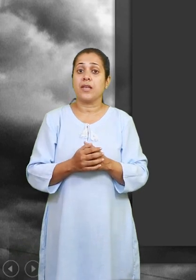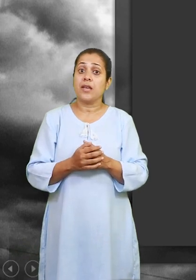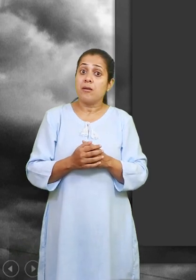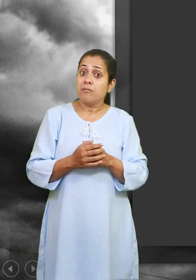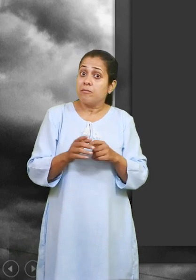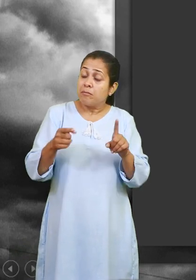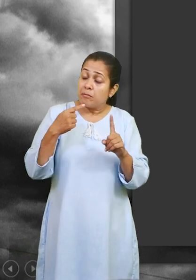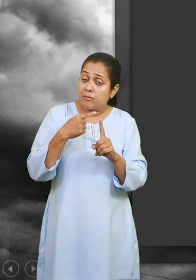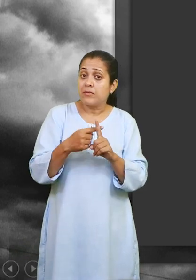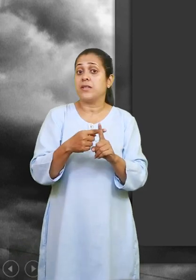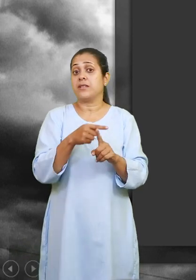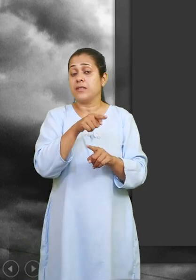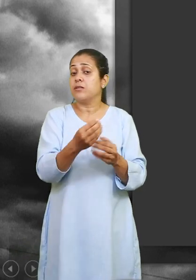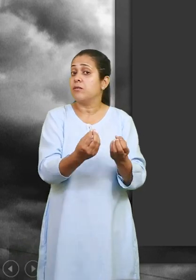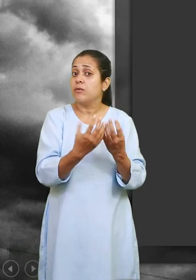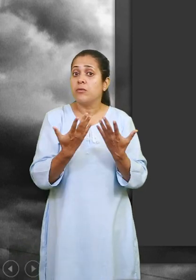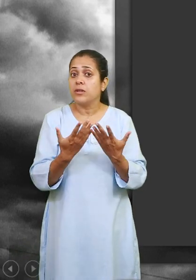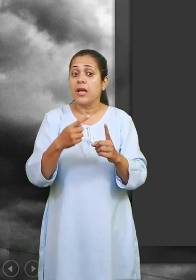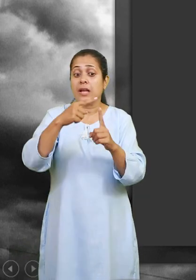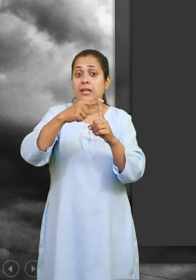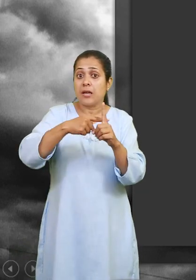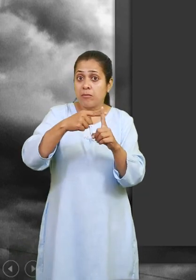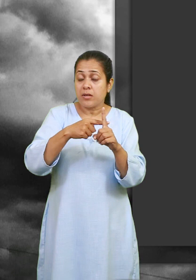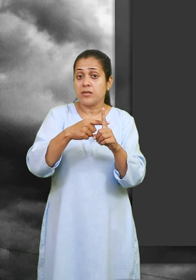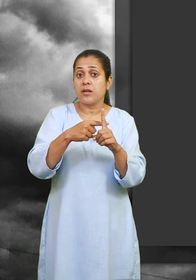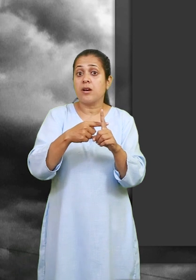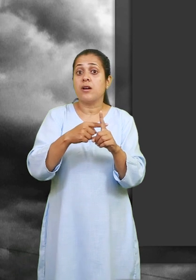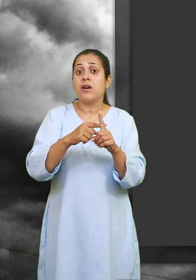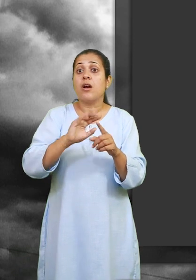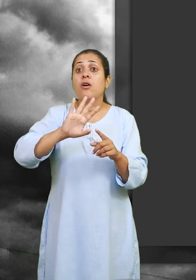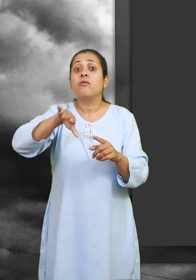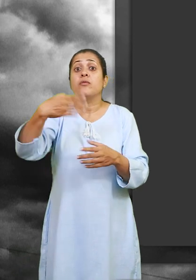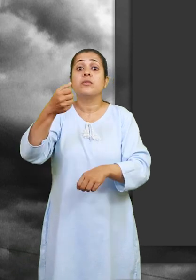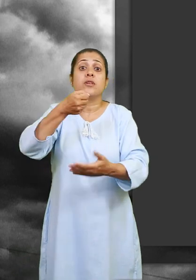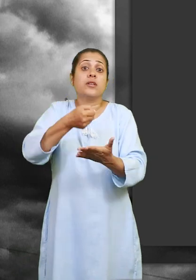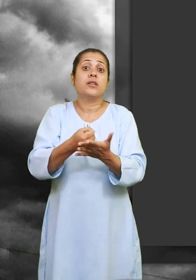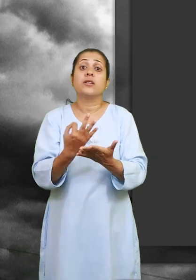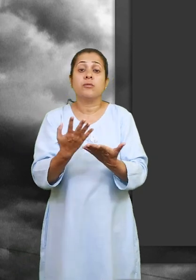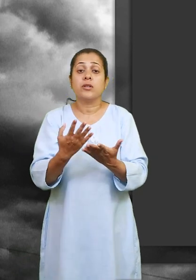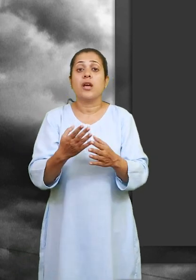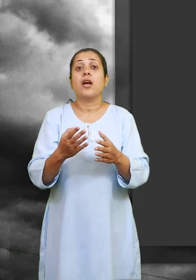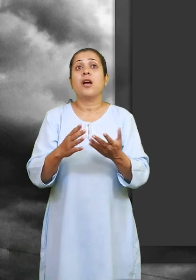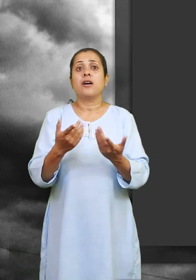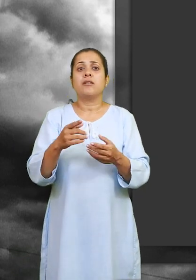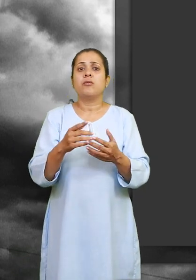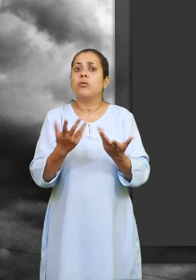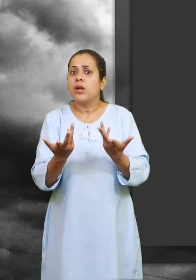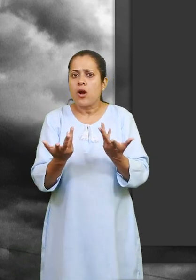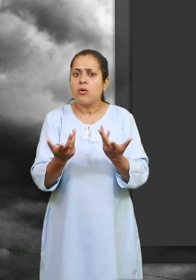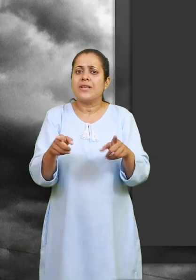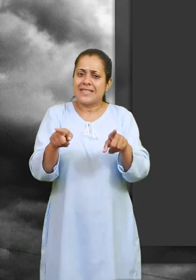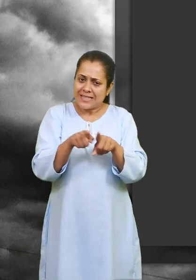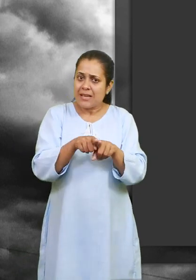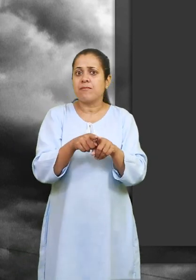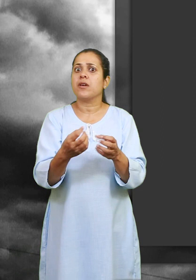also tells us temperature of future date, that means how the weather will